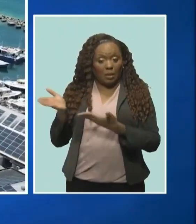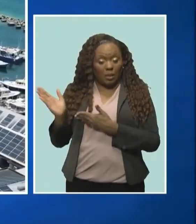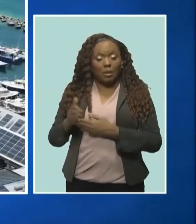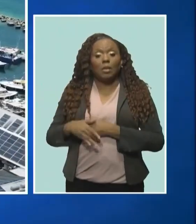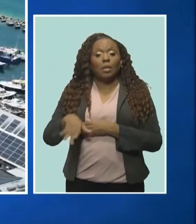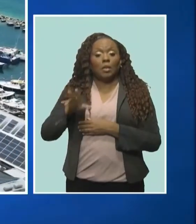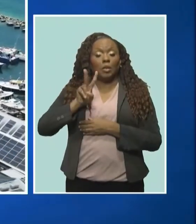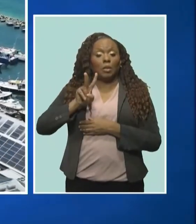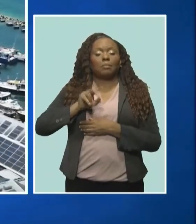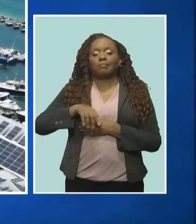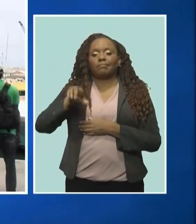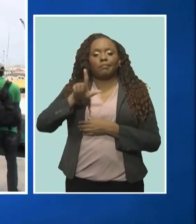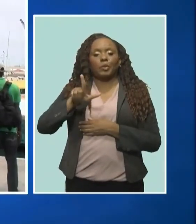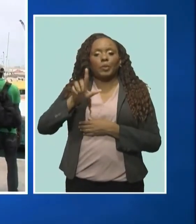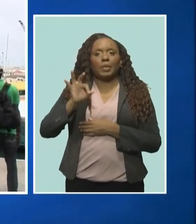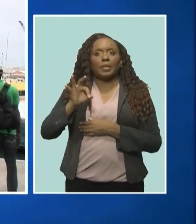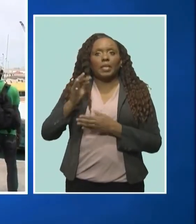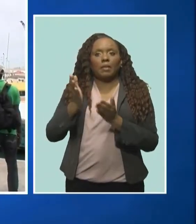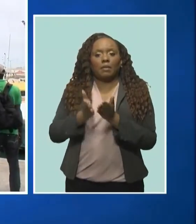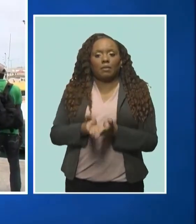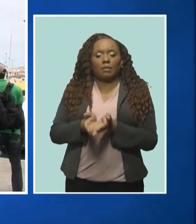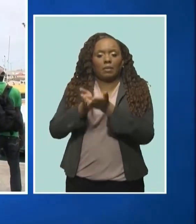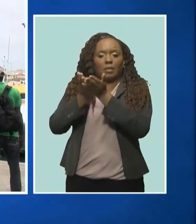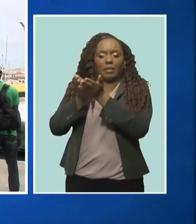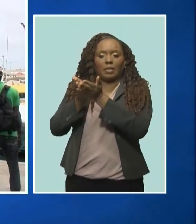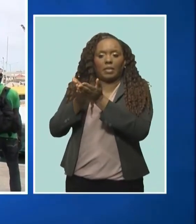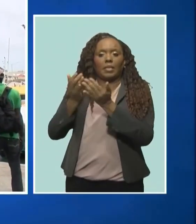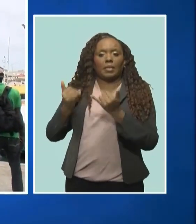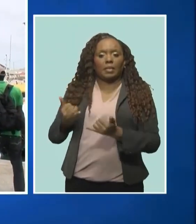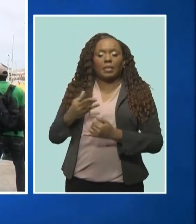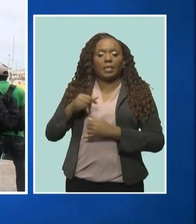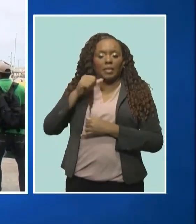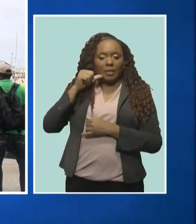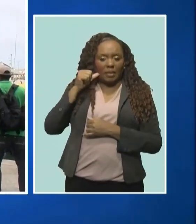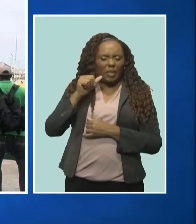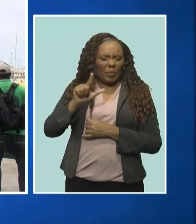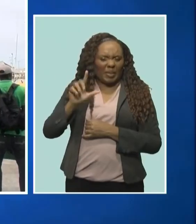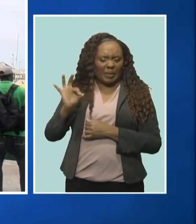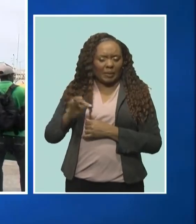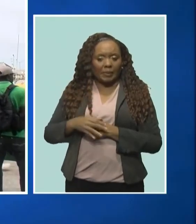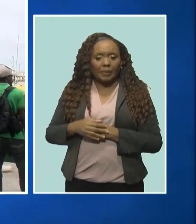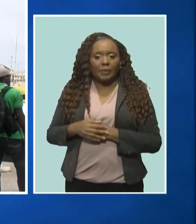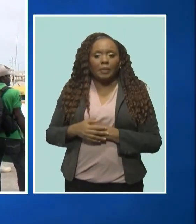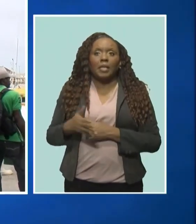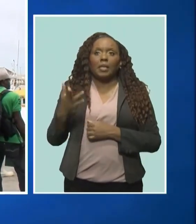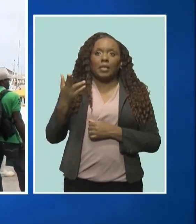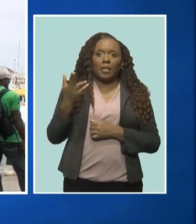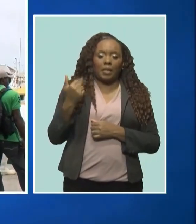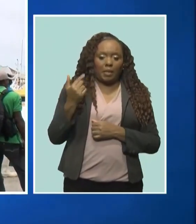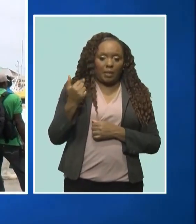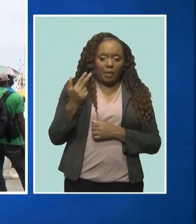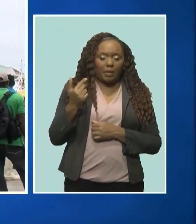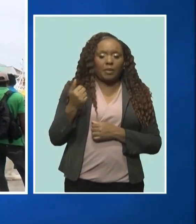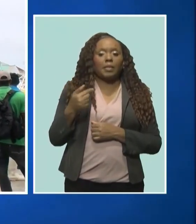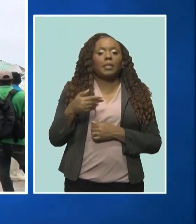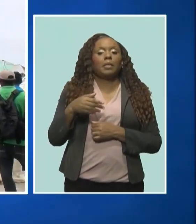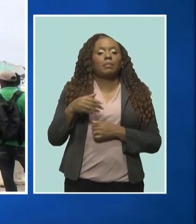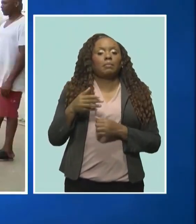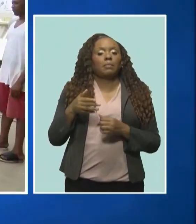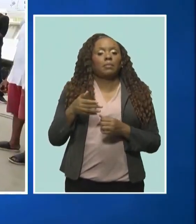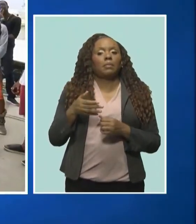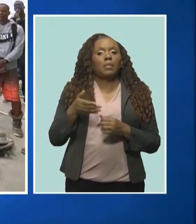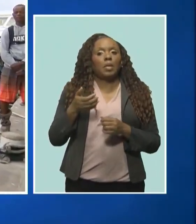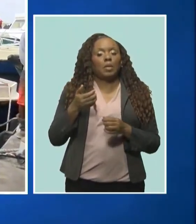were scheduled to be lifted yesterday and today. Additionally, 13 vessels were able to move on their own to the